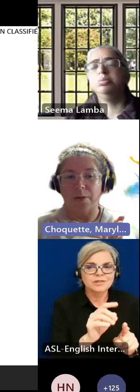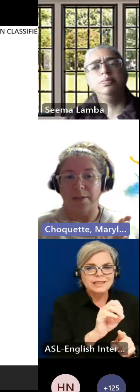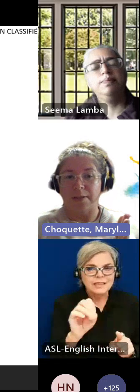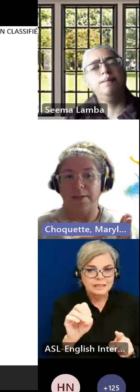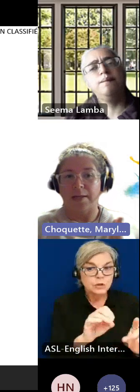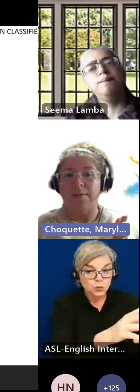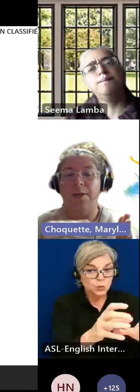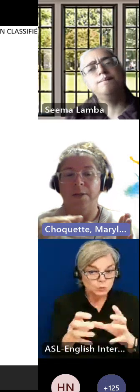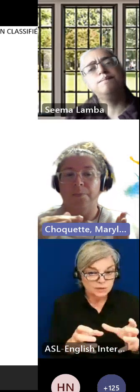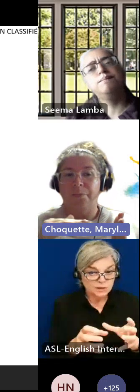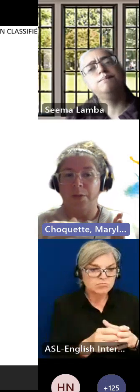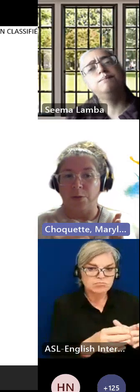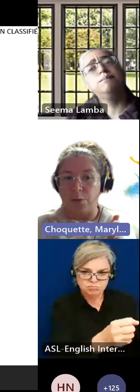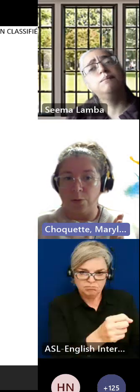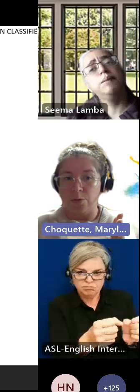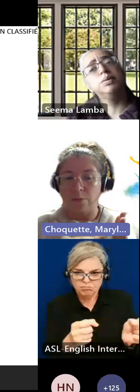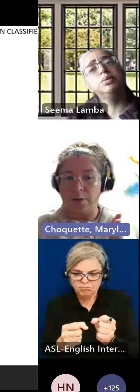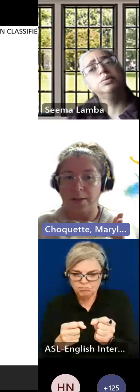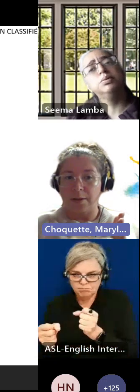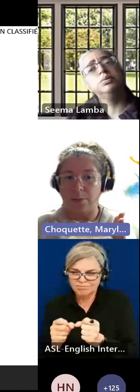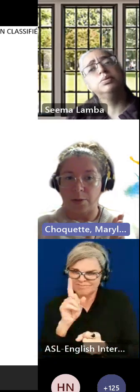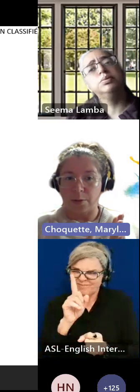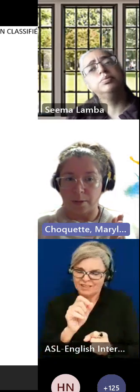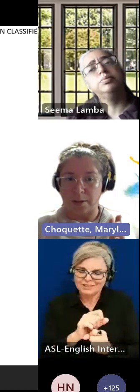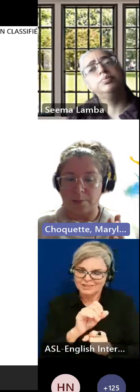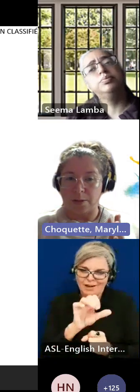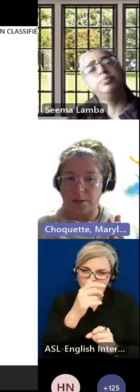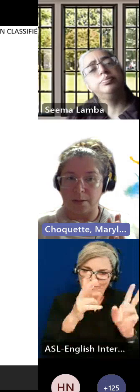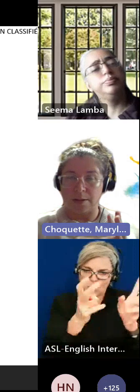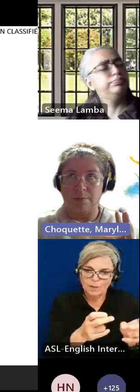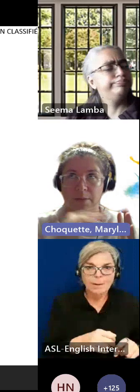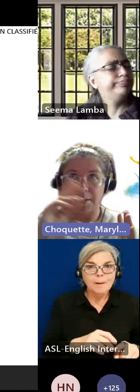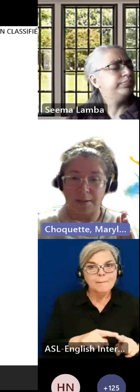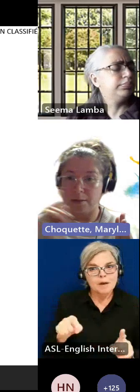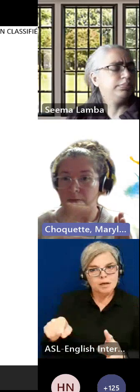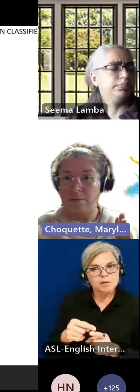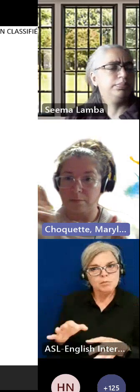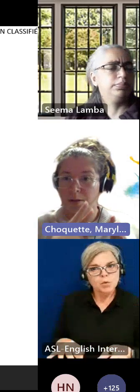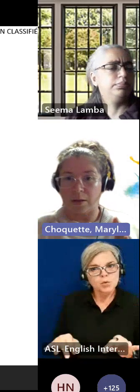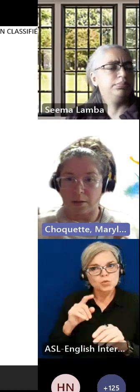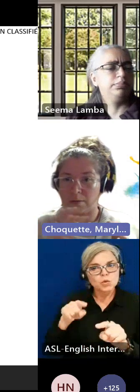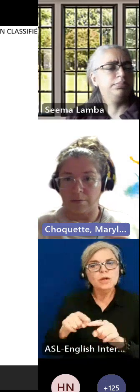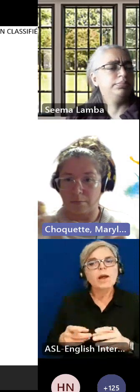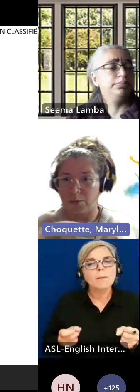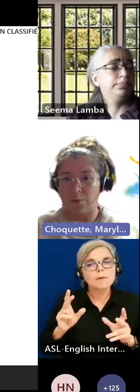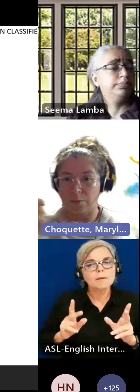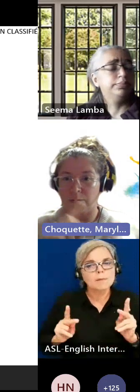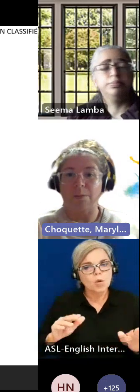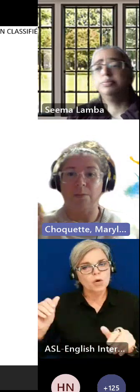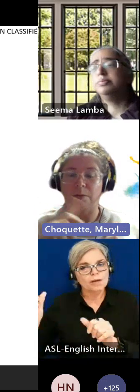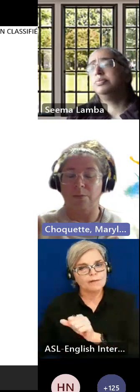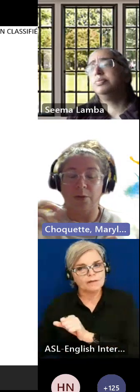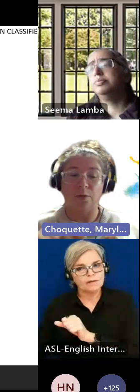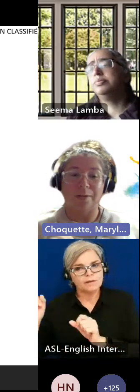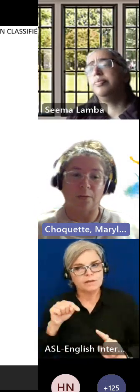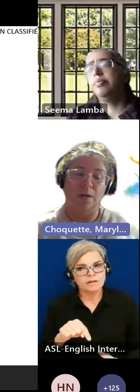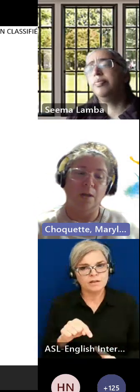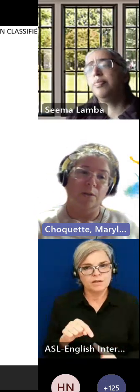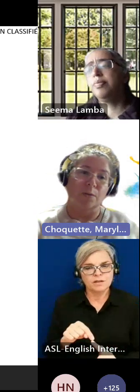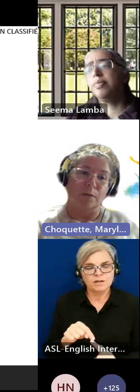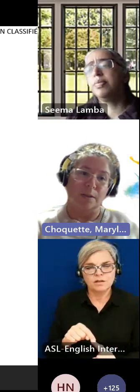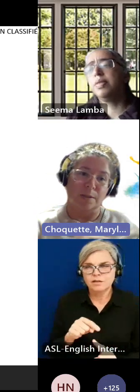very important that you look at the departure rates, because is it une